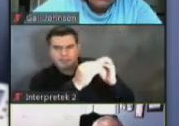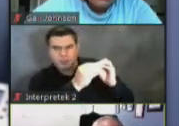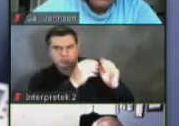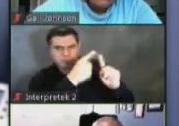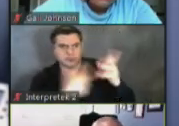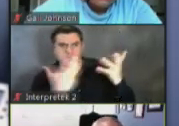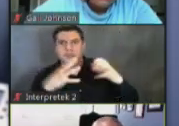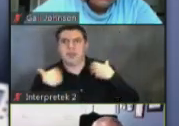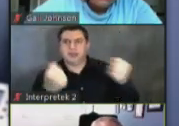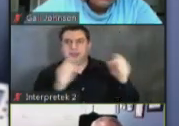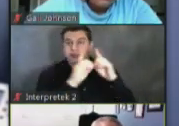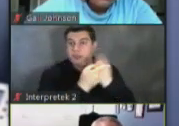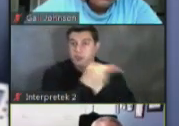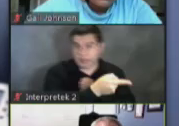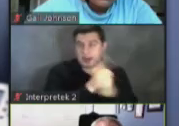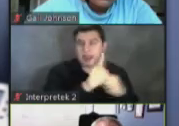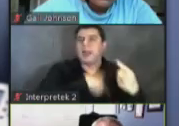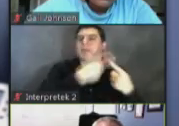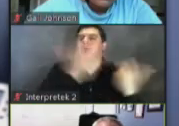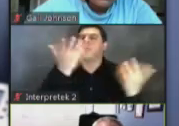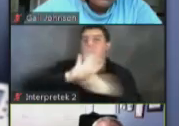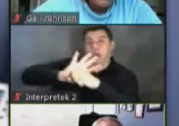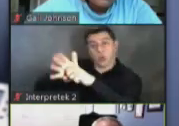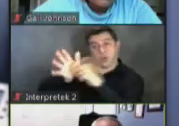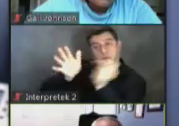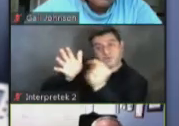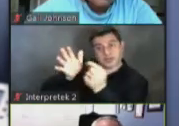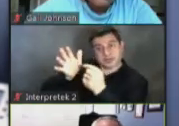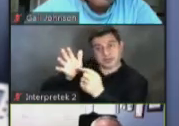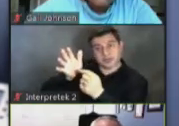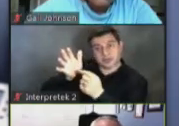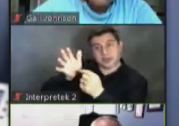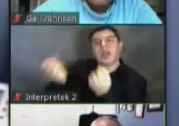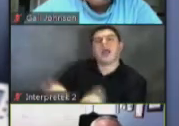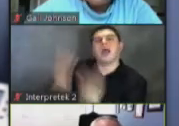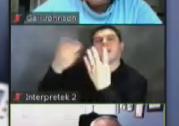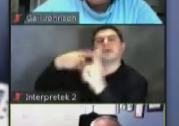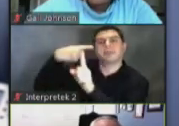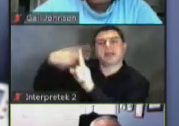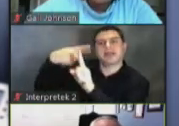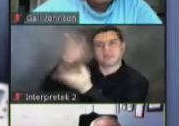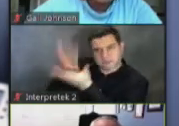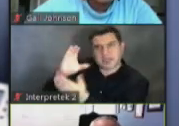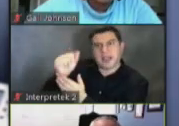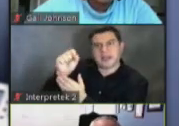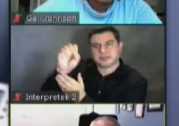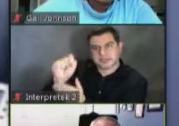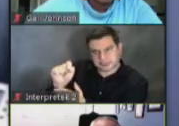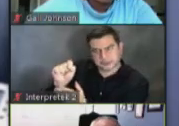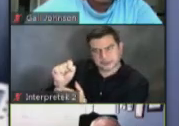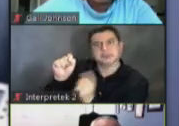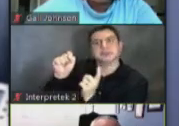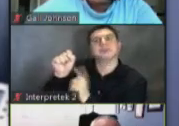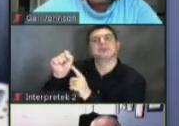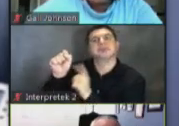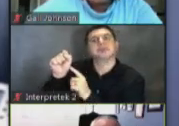of COVID positive tests and where we are in terms of capacity and so forth. And I